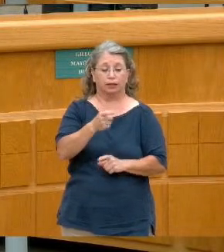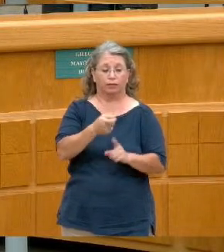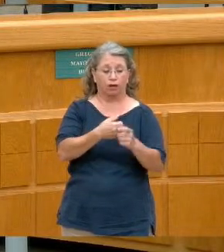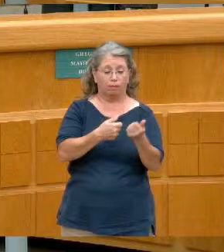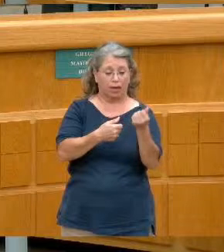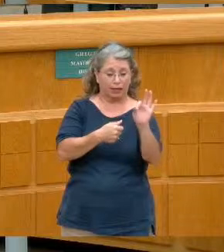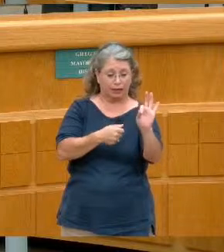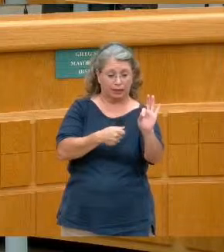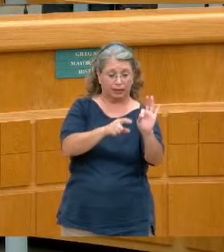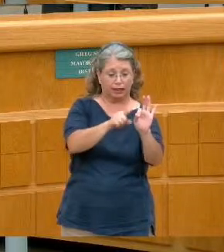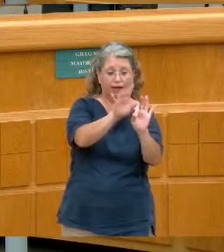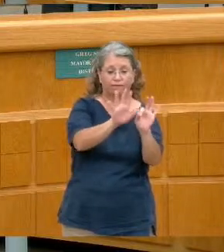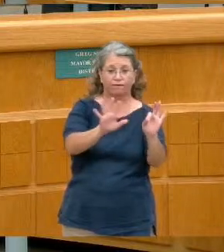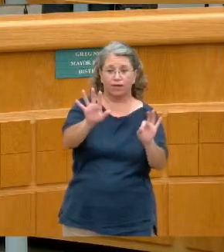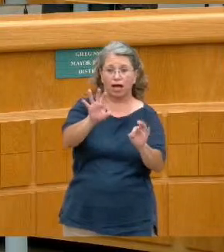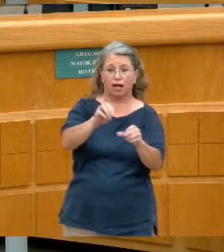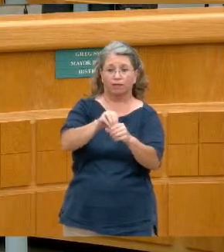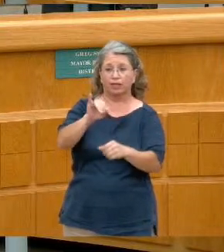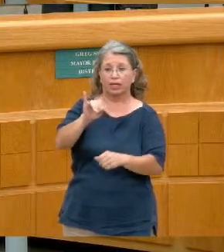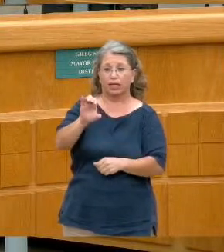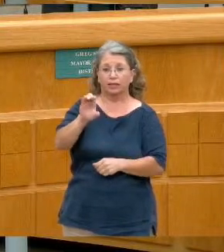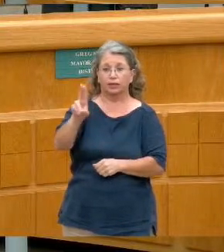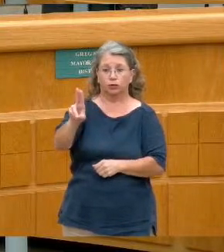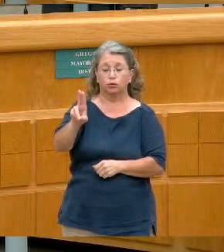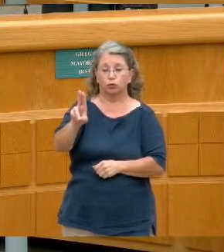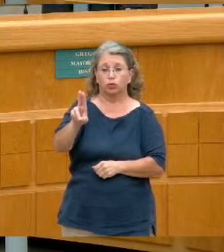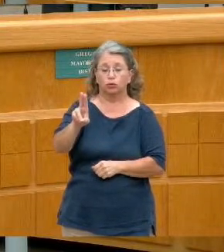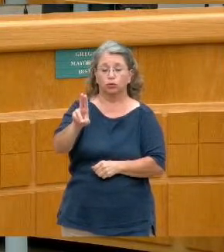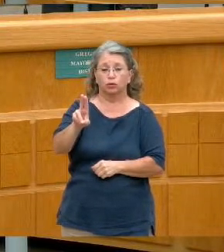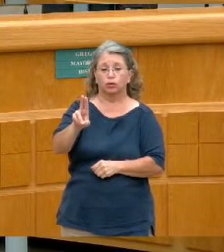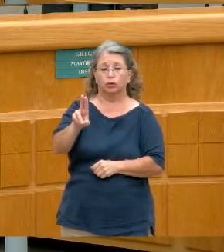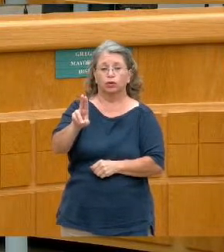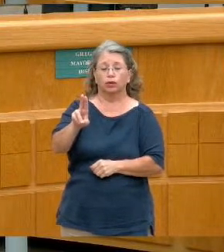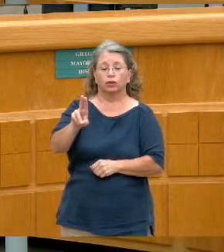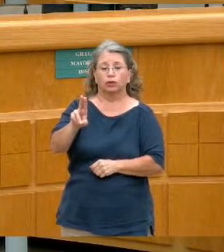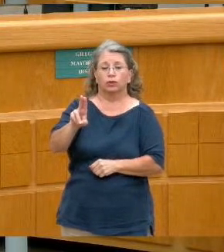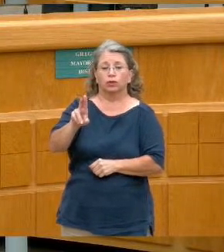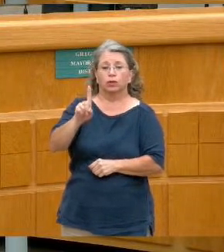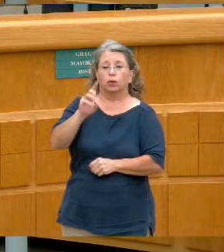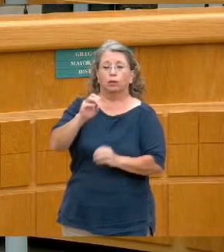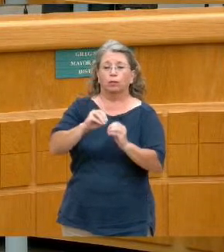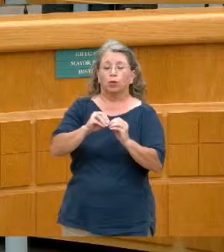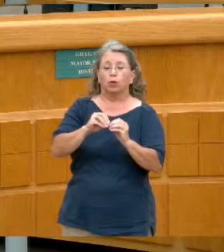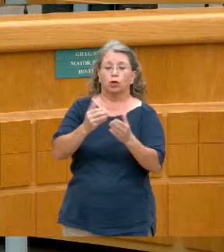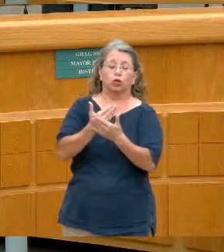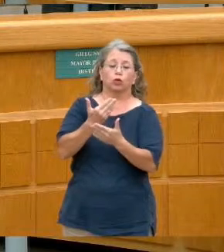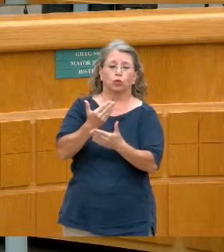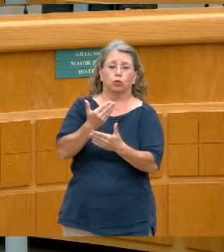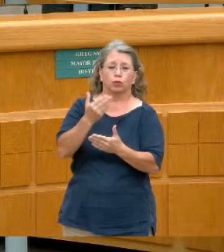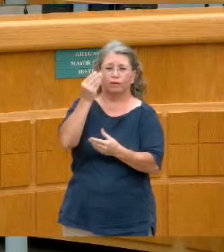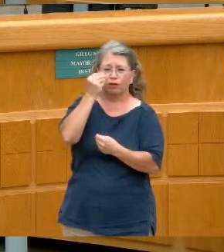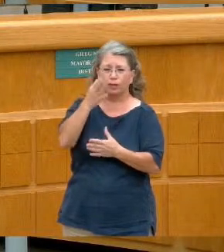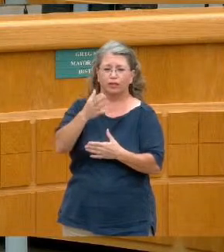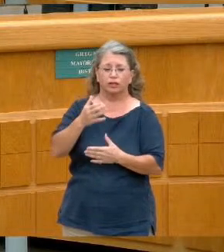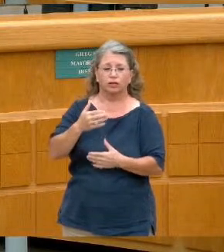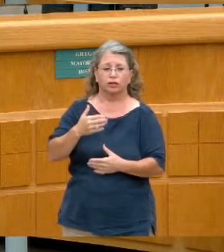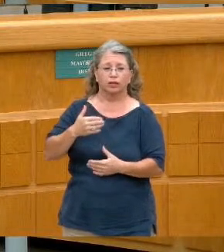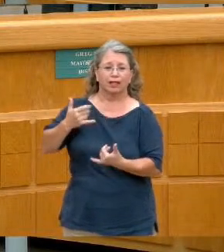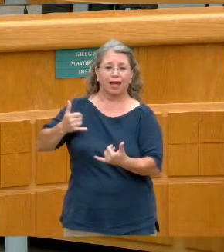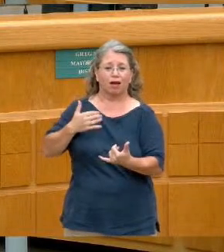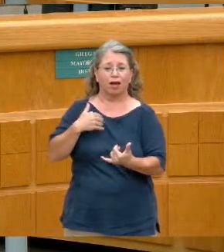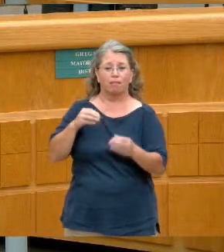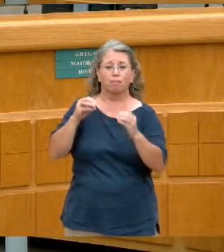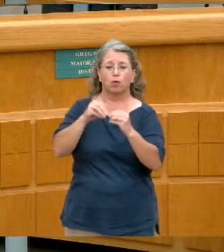in intensive care. And one other thing that's new to report from yesterday is that we've had our 6th death now